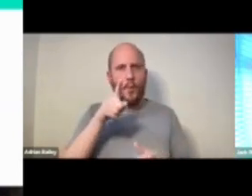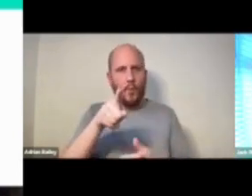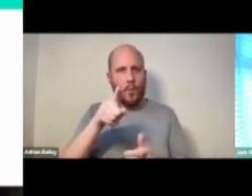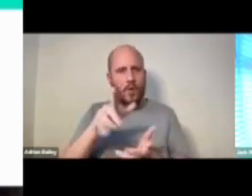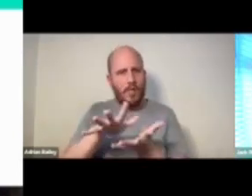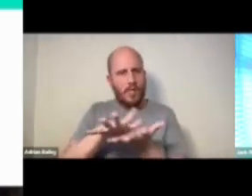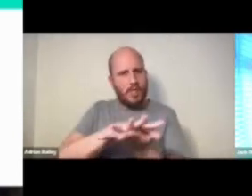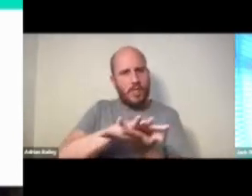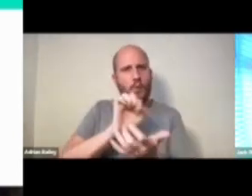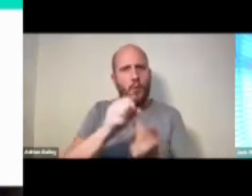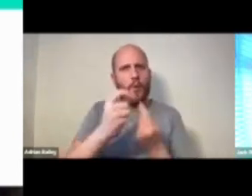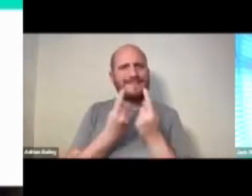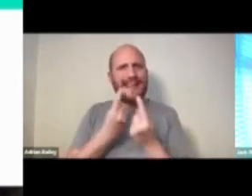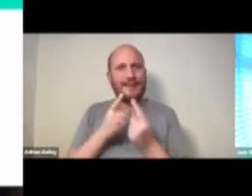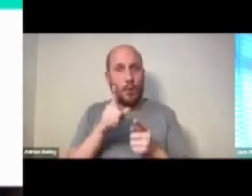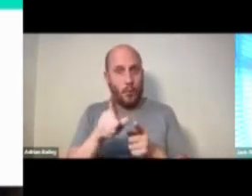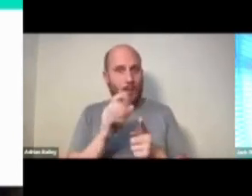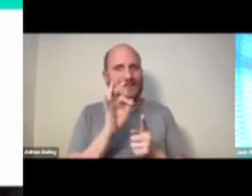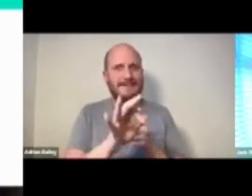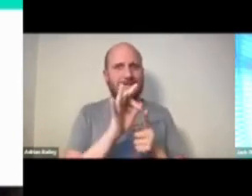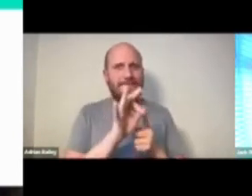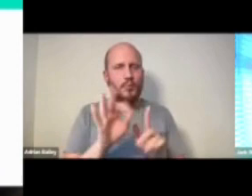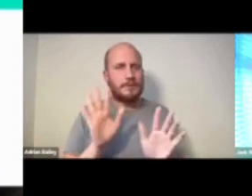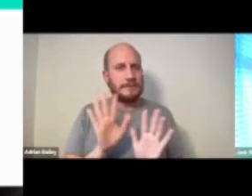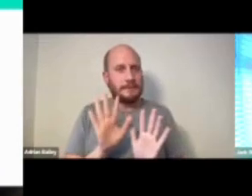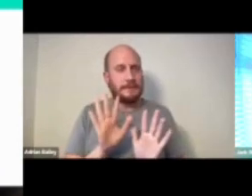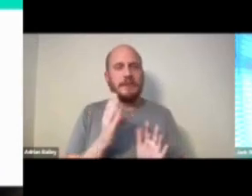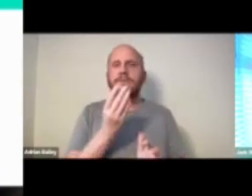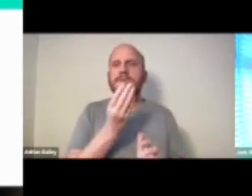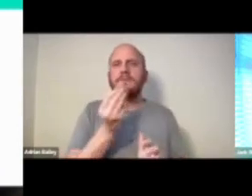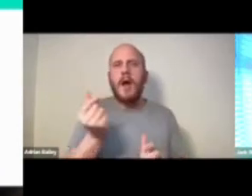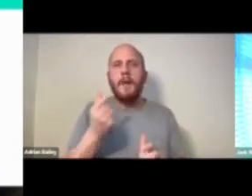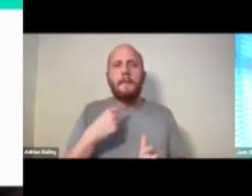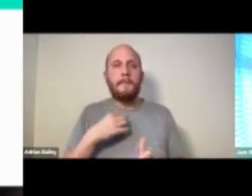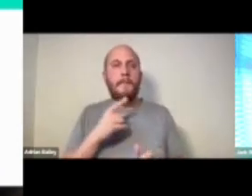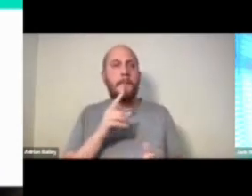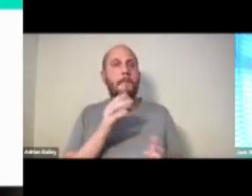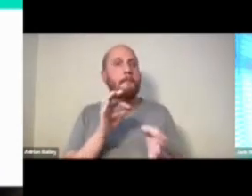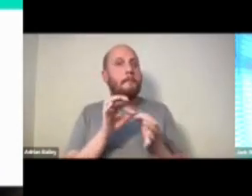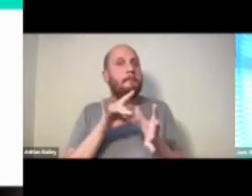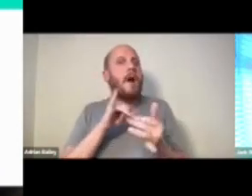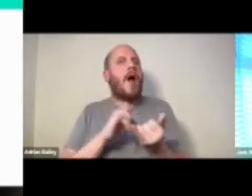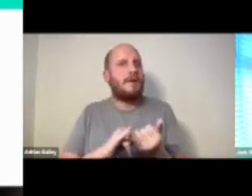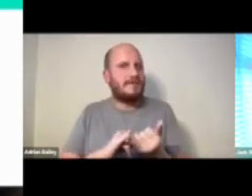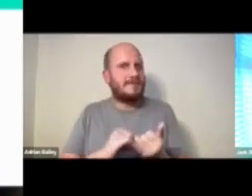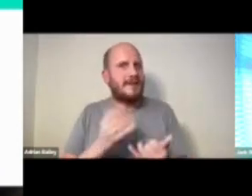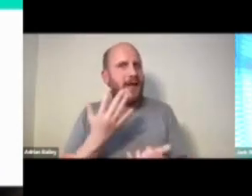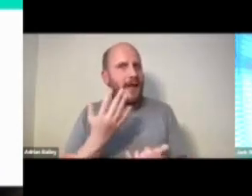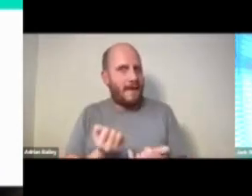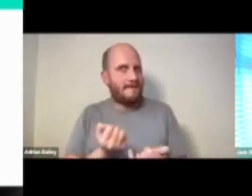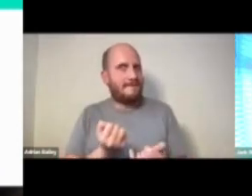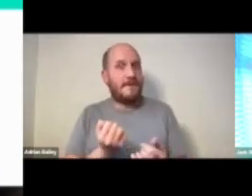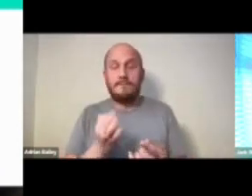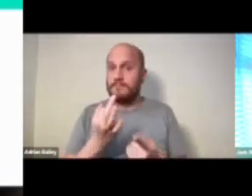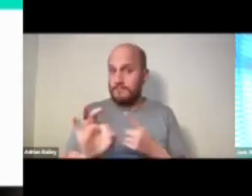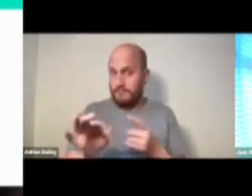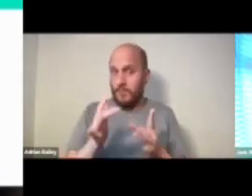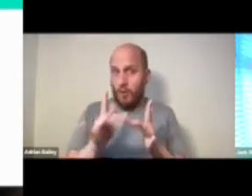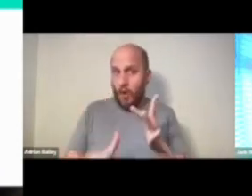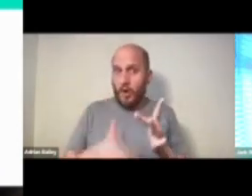interviewer. There are a few ways that people can be biased in the way that they answer questions, and this also applies to online surveys as